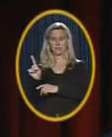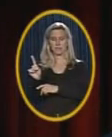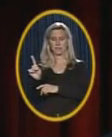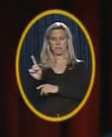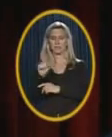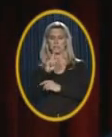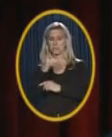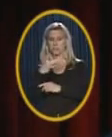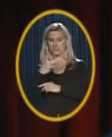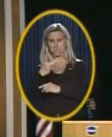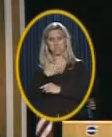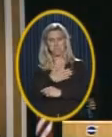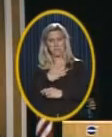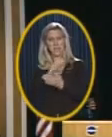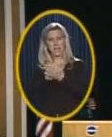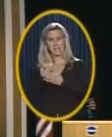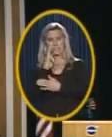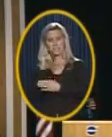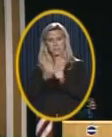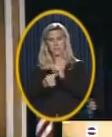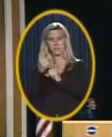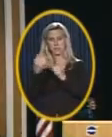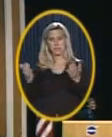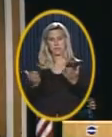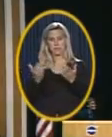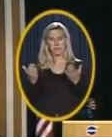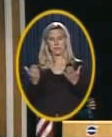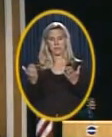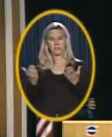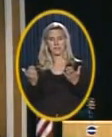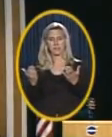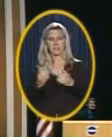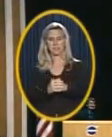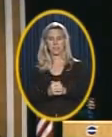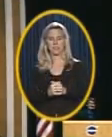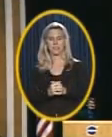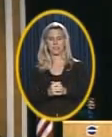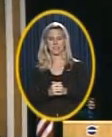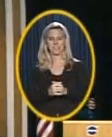Sure nice to see everybody out here. I see there's a lot of gray-headed folks out here.